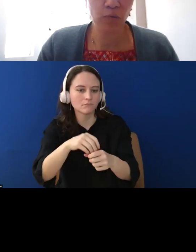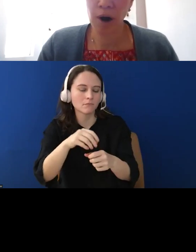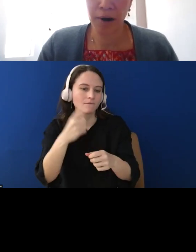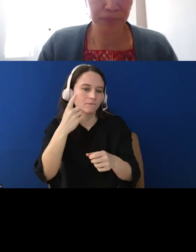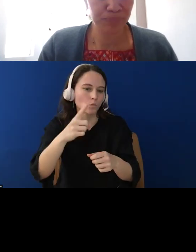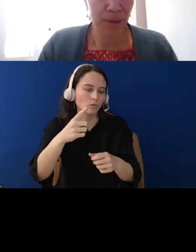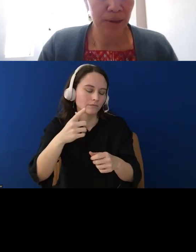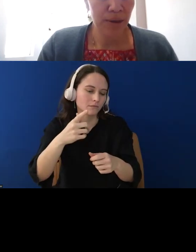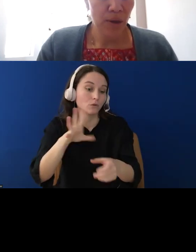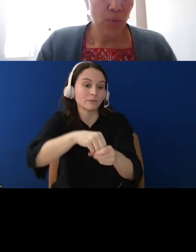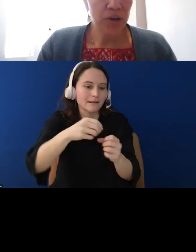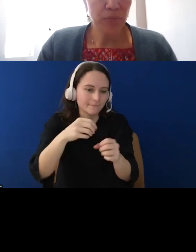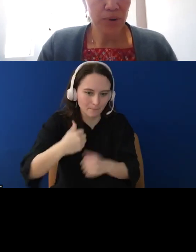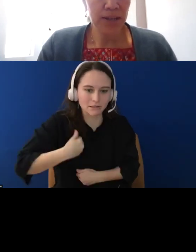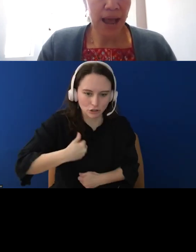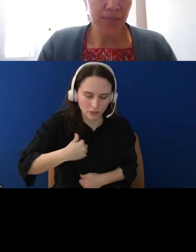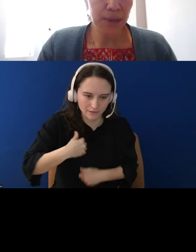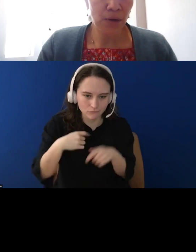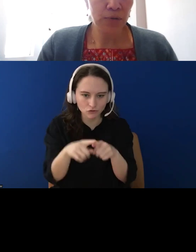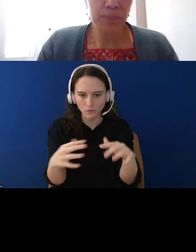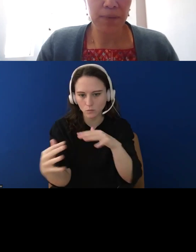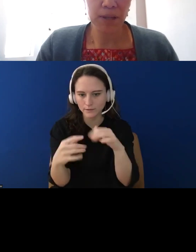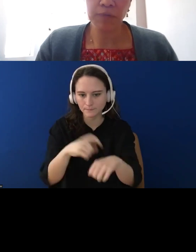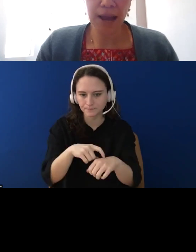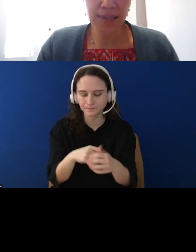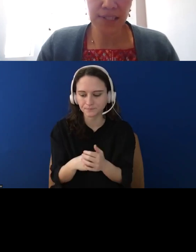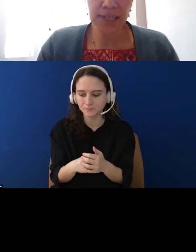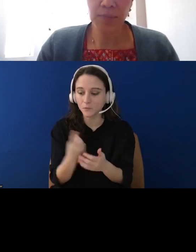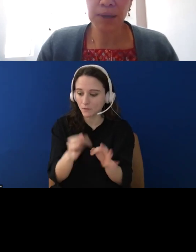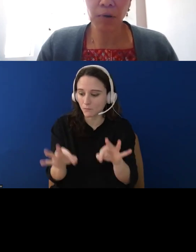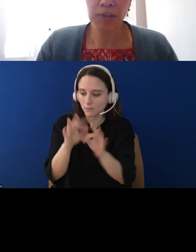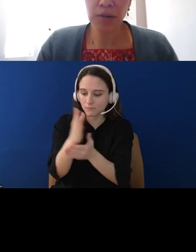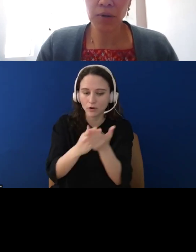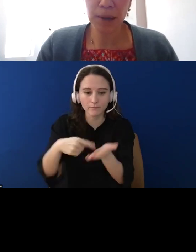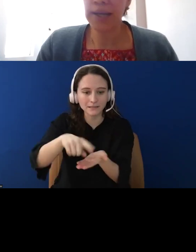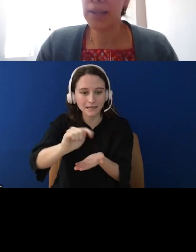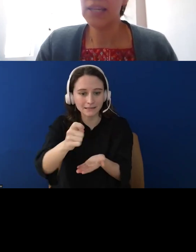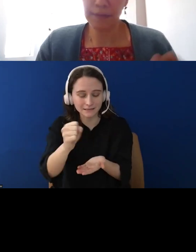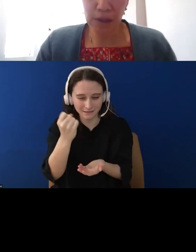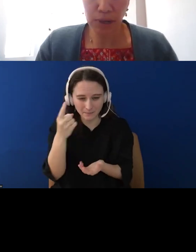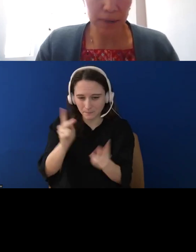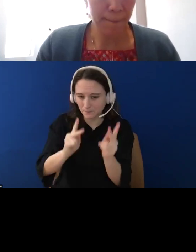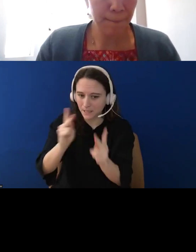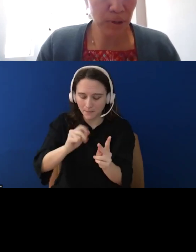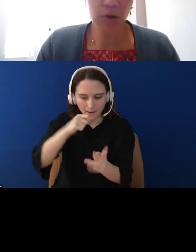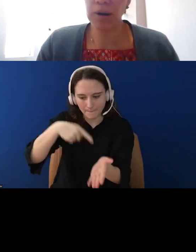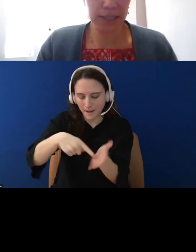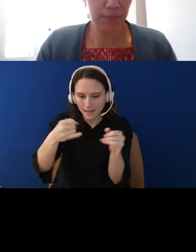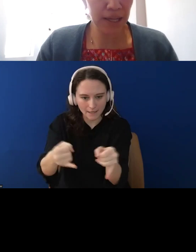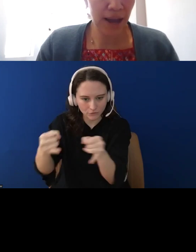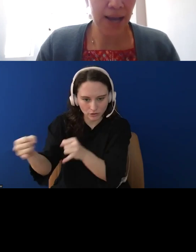time of war. One important aspect of the payment of taxes is that people did not pay it individually,